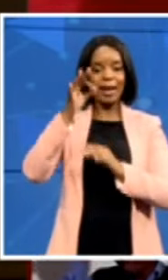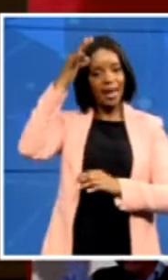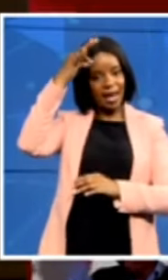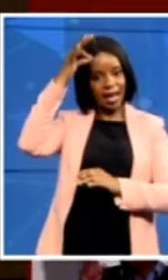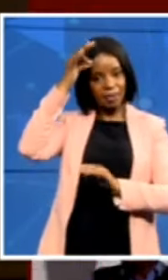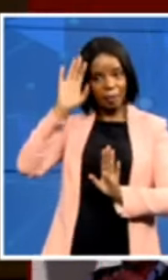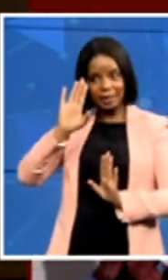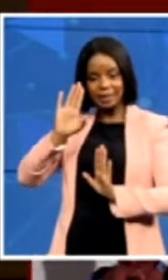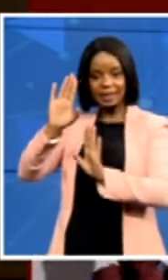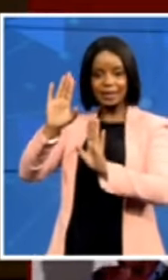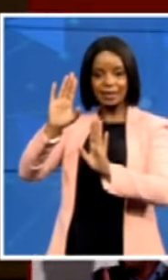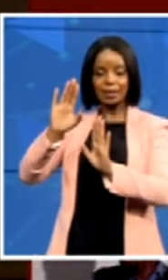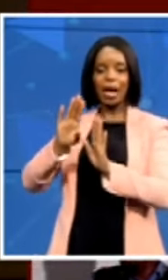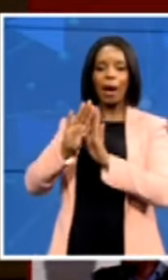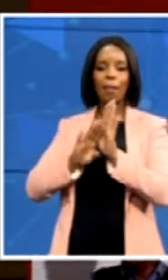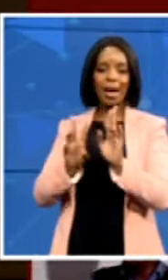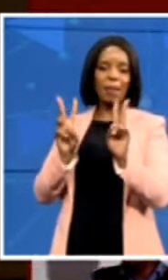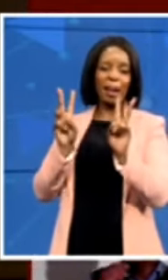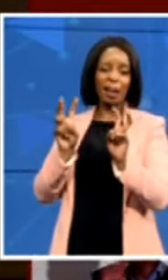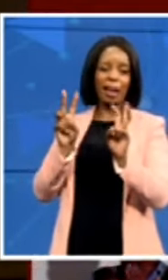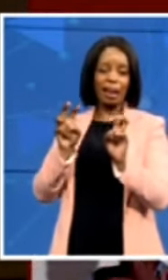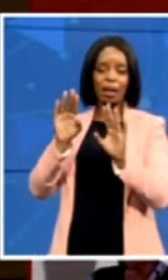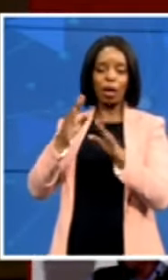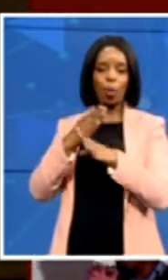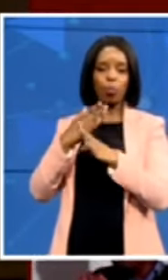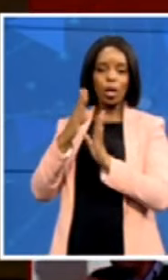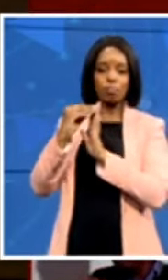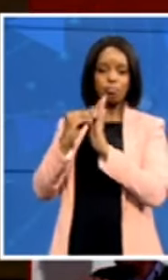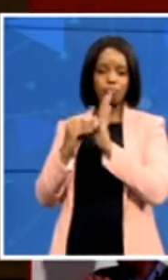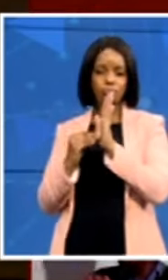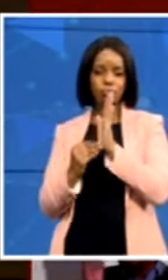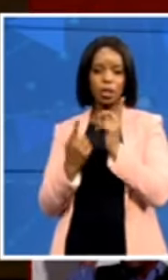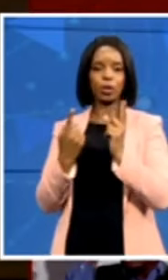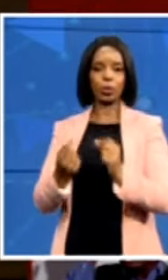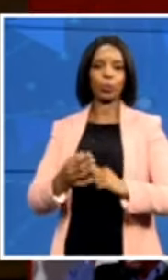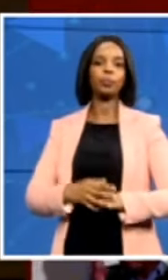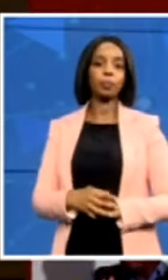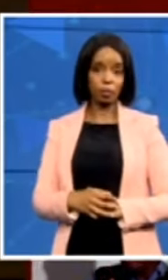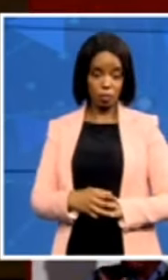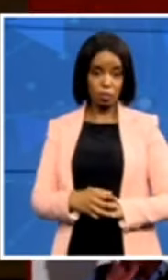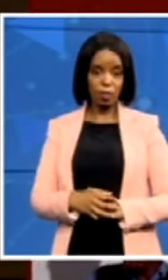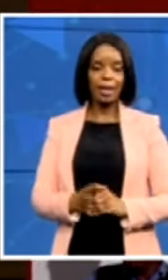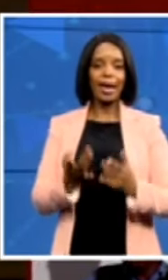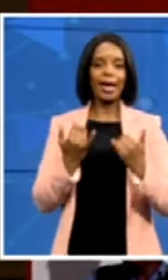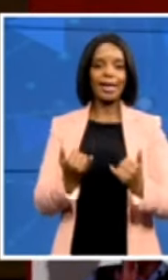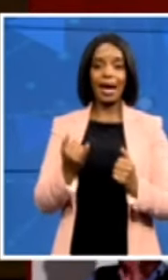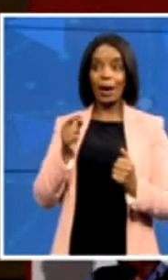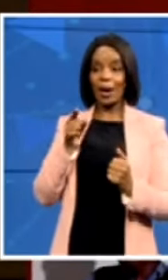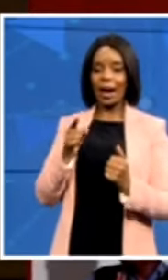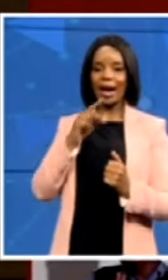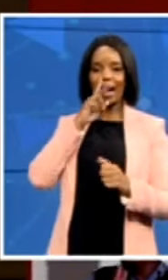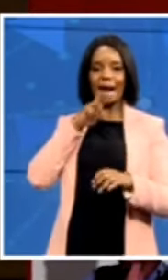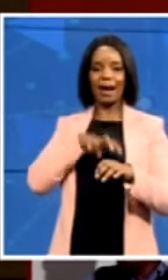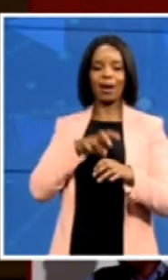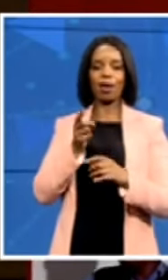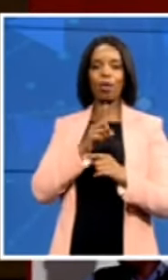So then the Bible requires obedience and dedication. And I assume that this plan